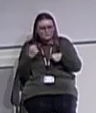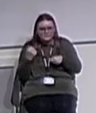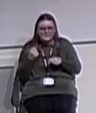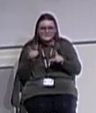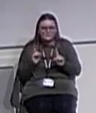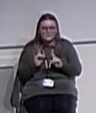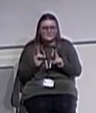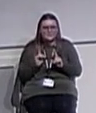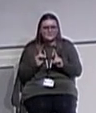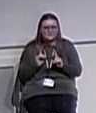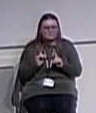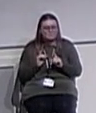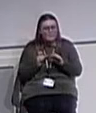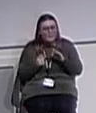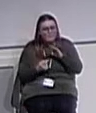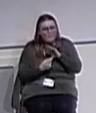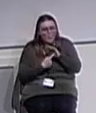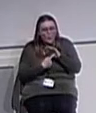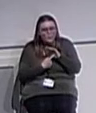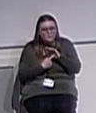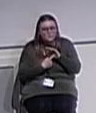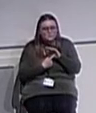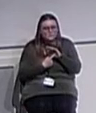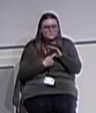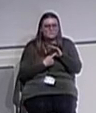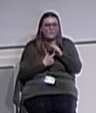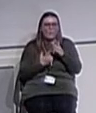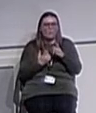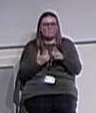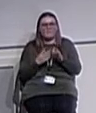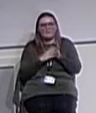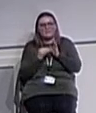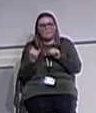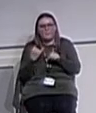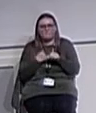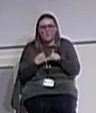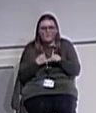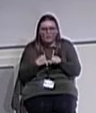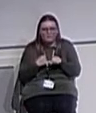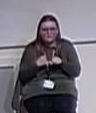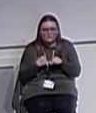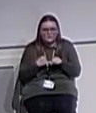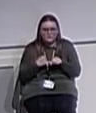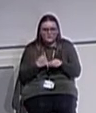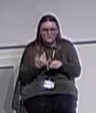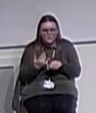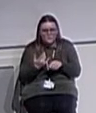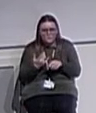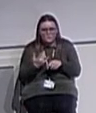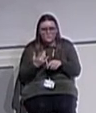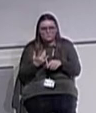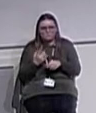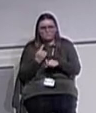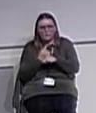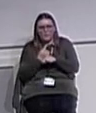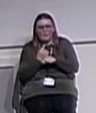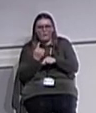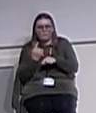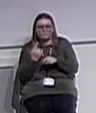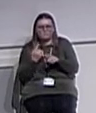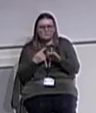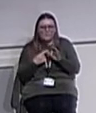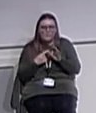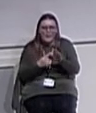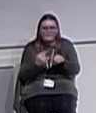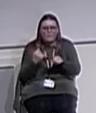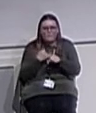very, you know, really important if you're applying for something like, say, pharmacology. Because if you write it as though you're applying for pharmacy, which is a vocational degree and is a